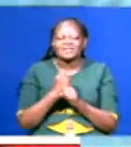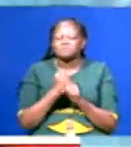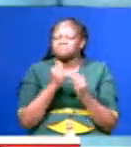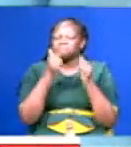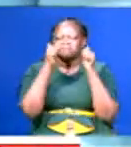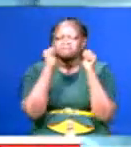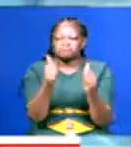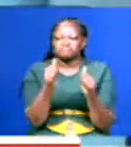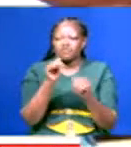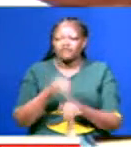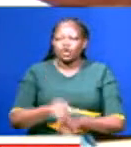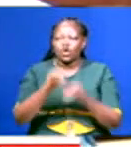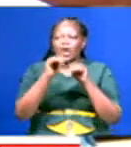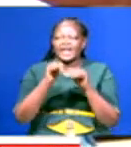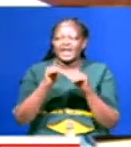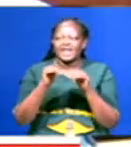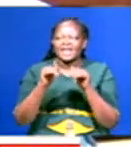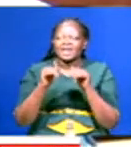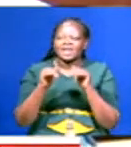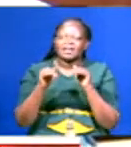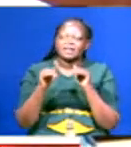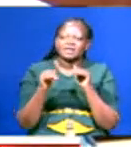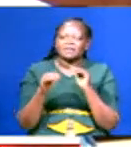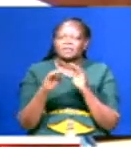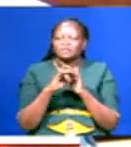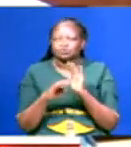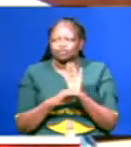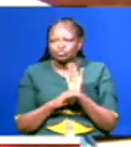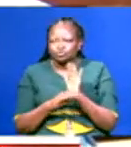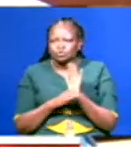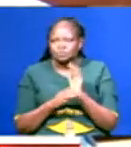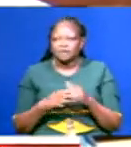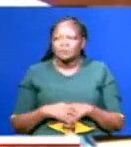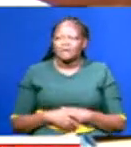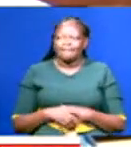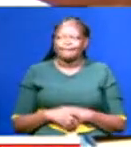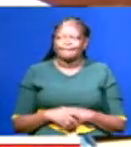in accordance with the principles that are laid down in the Constitution.